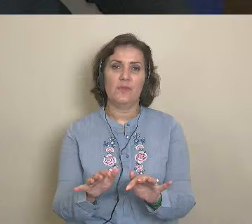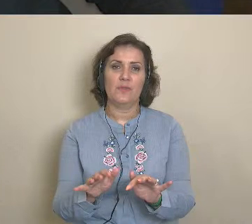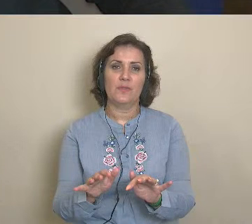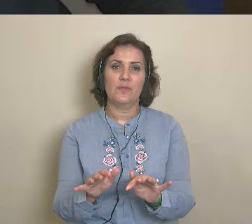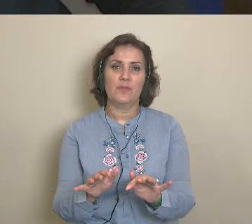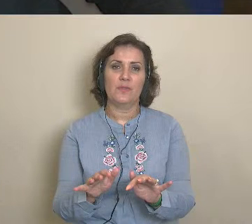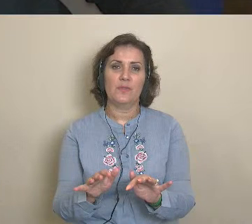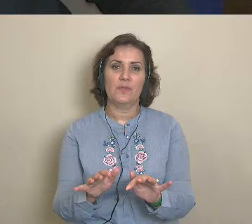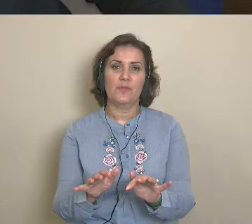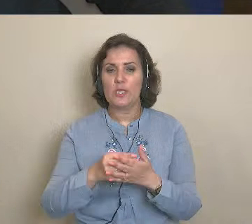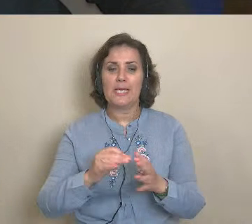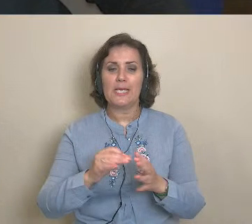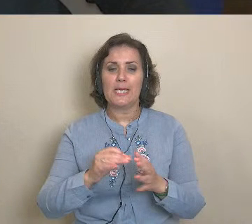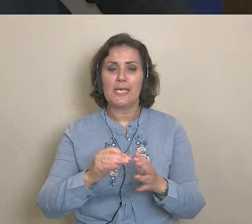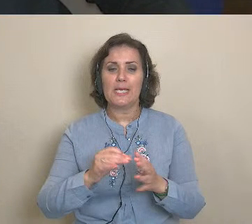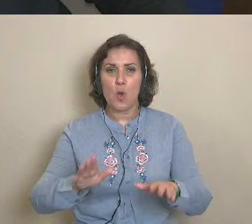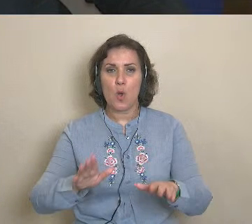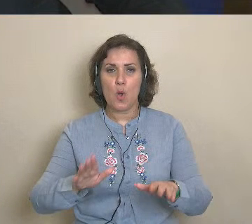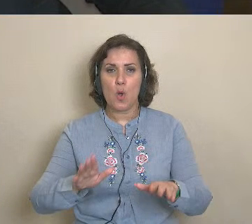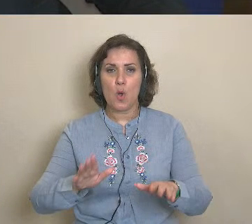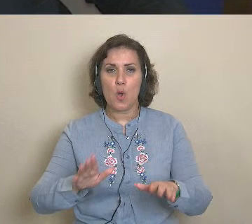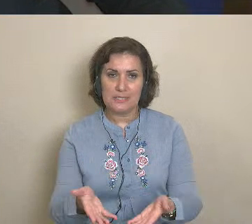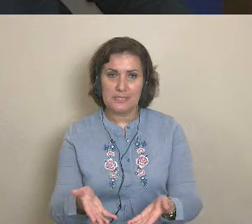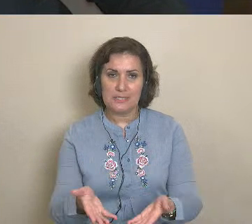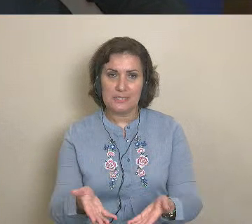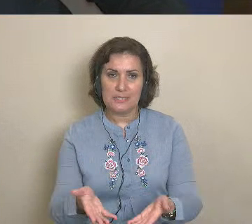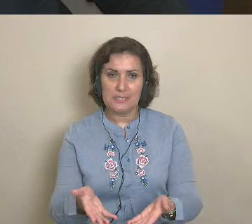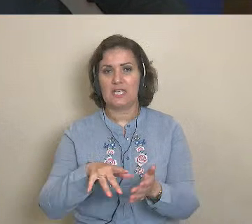p.m. Given quarantine,